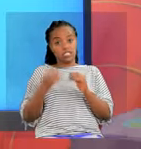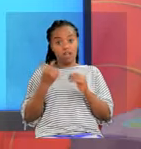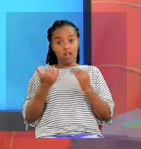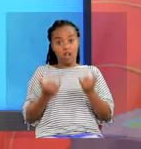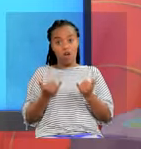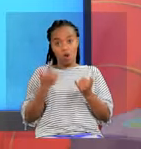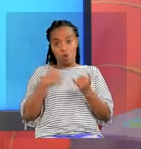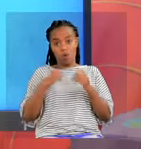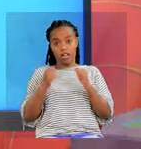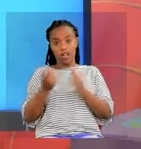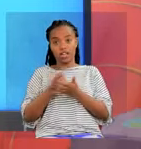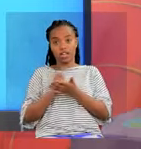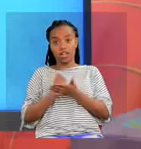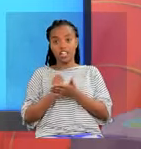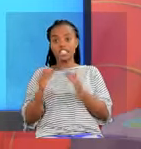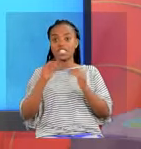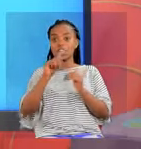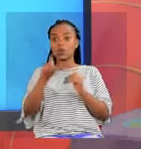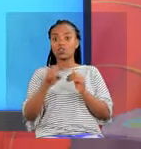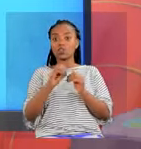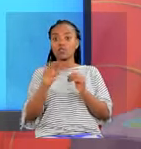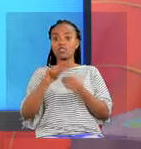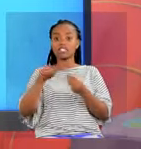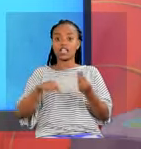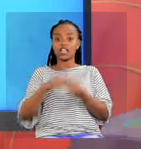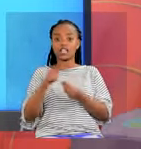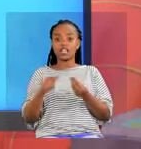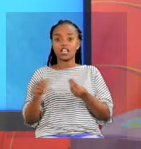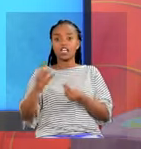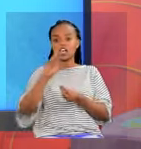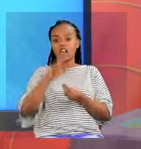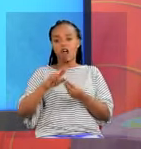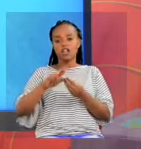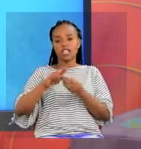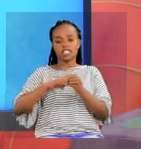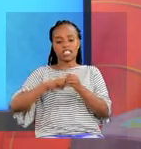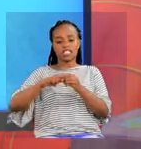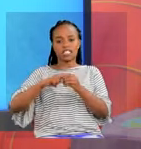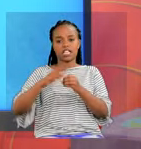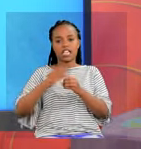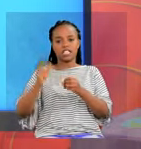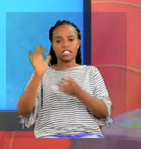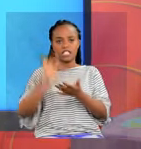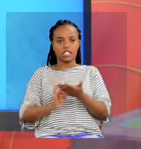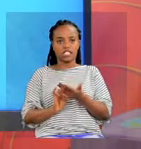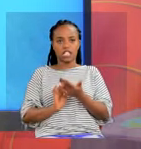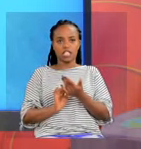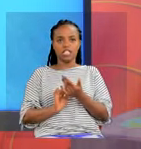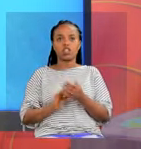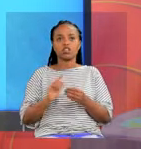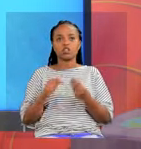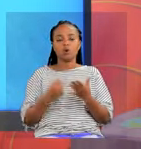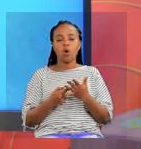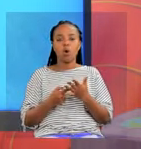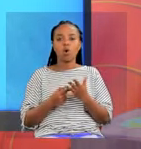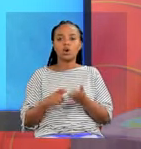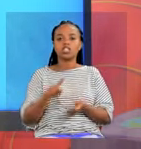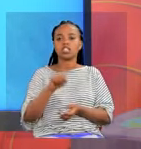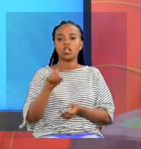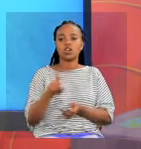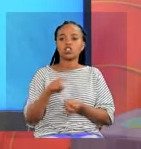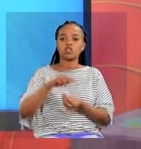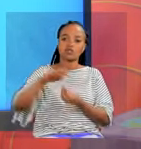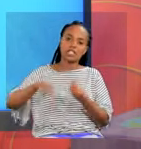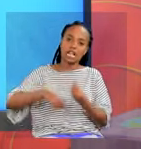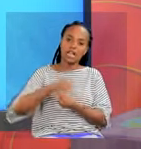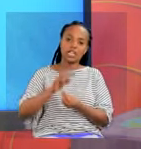can write the equation of a circle once we have found the radius in the center. So the equation of the circle, therefore the equation of